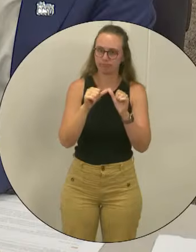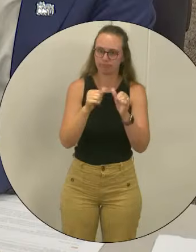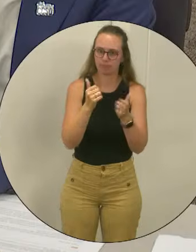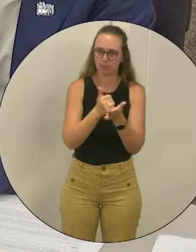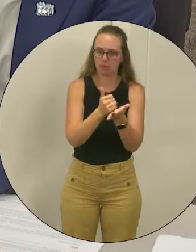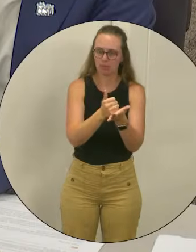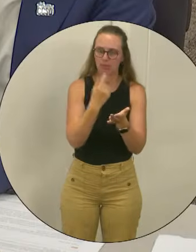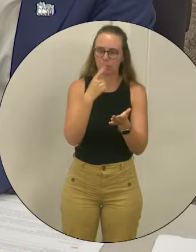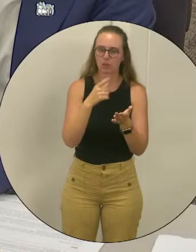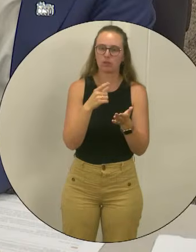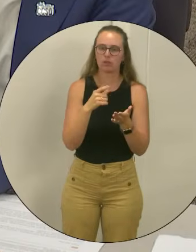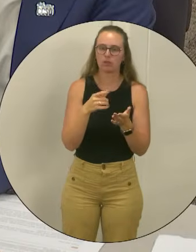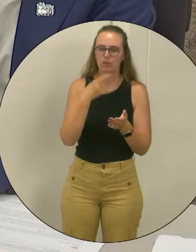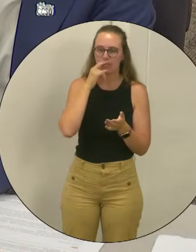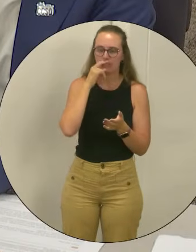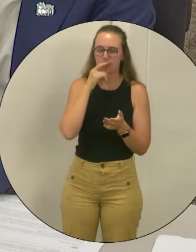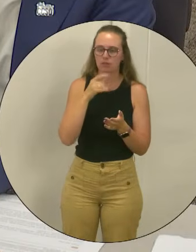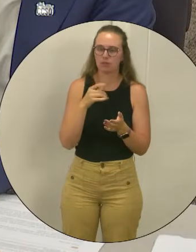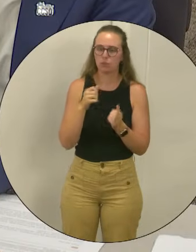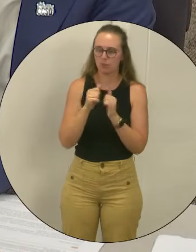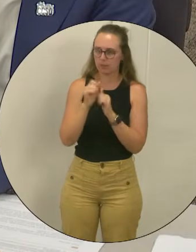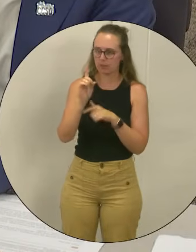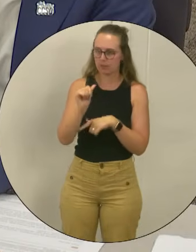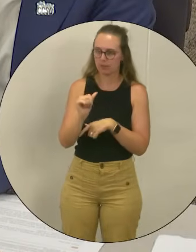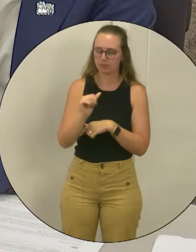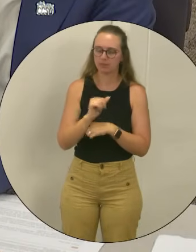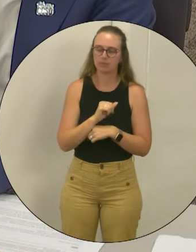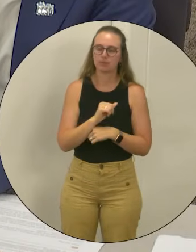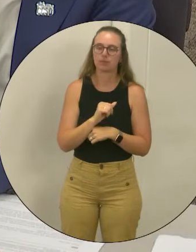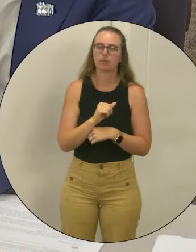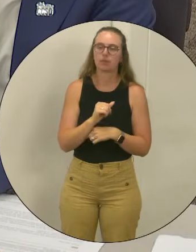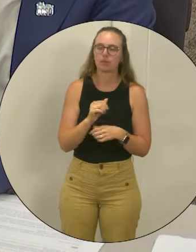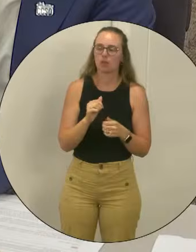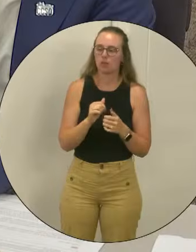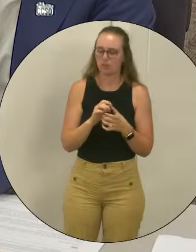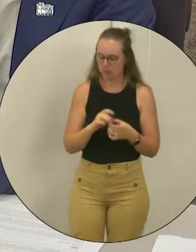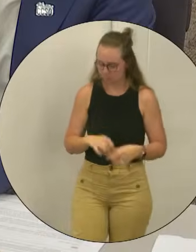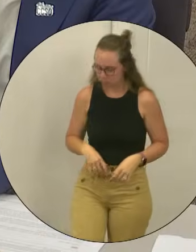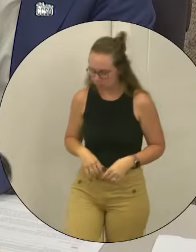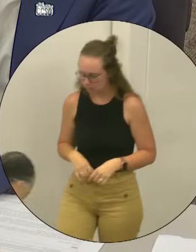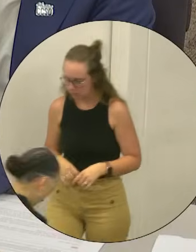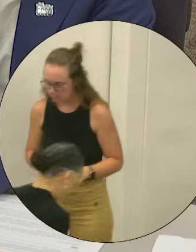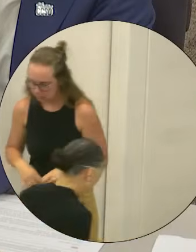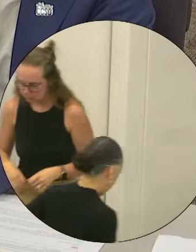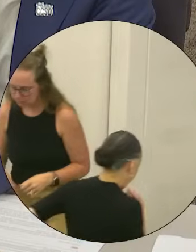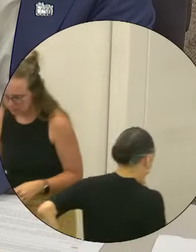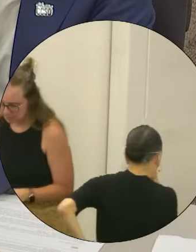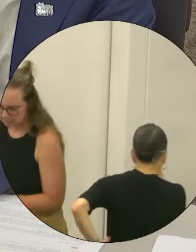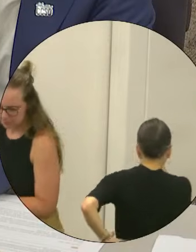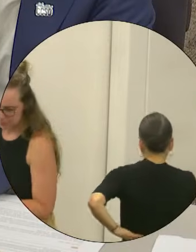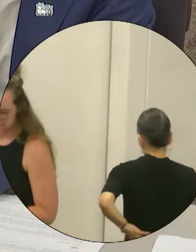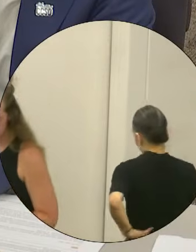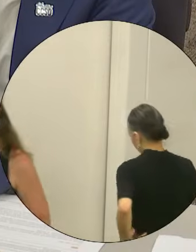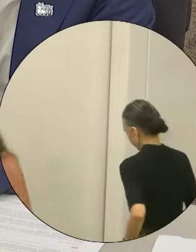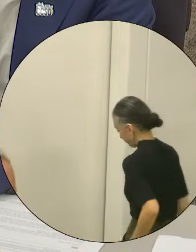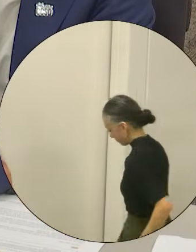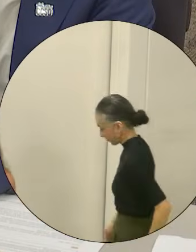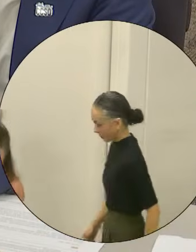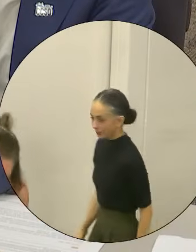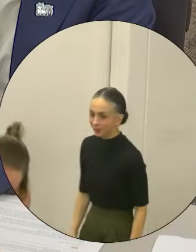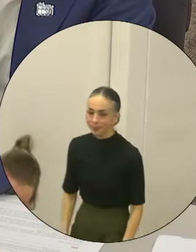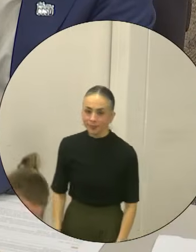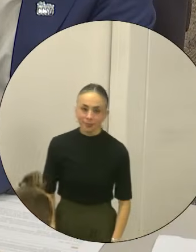our kids and our kiddos with disabilities. As it relates to cameras in the classroom, I've dealt with that bill